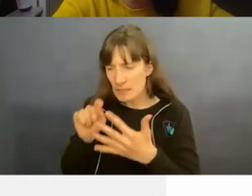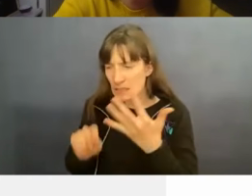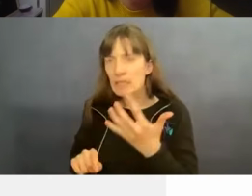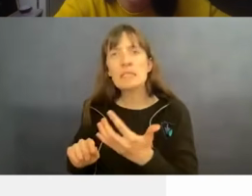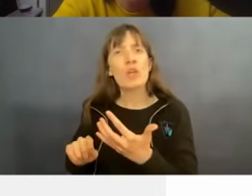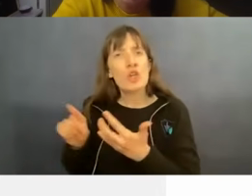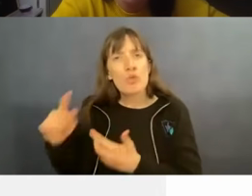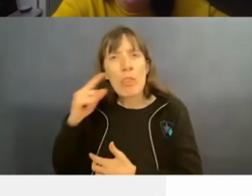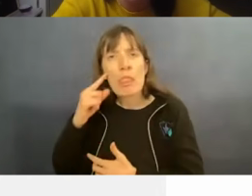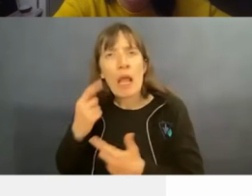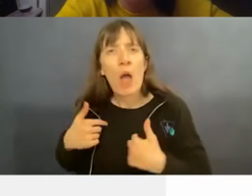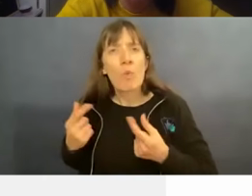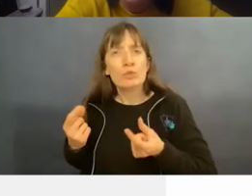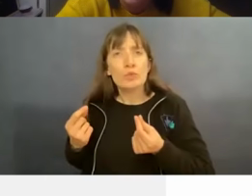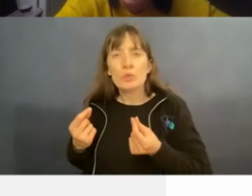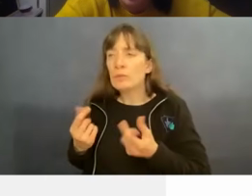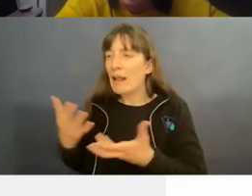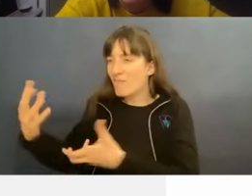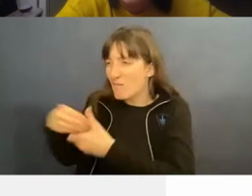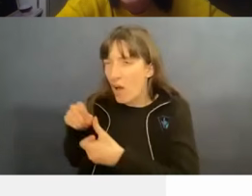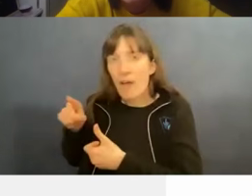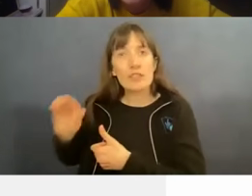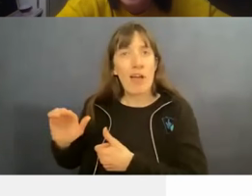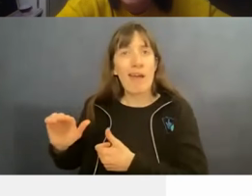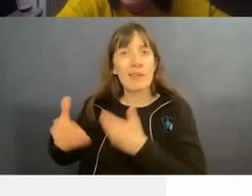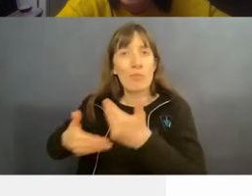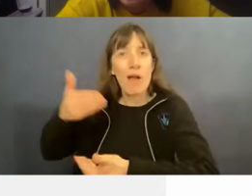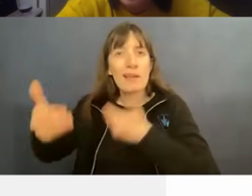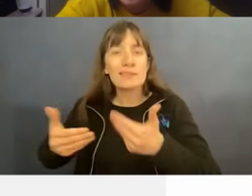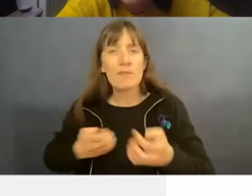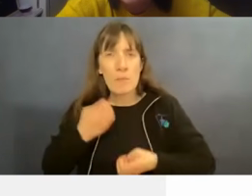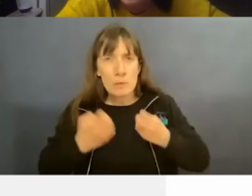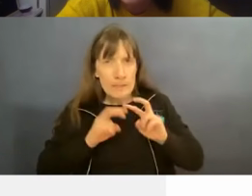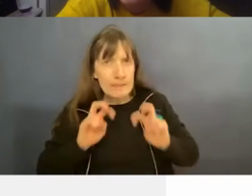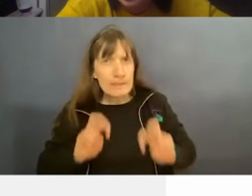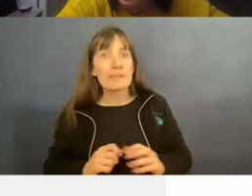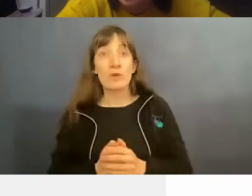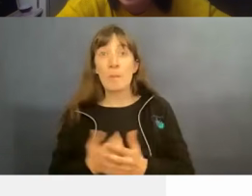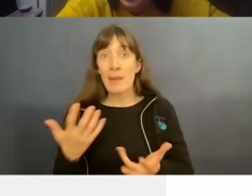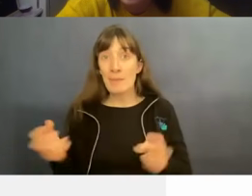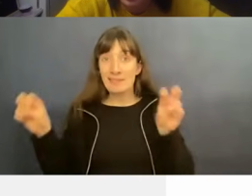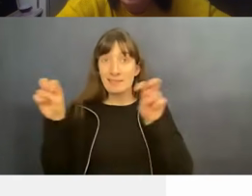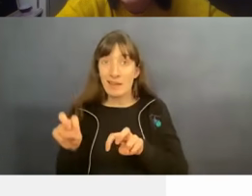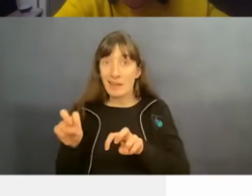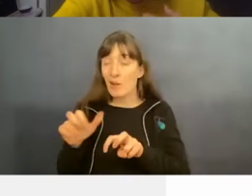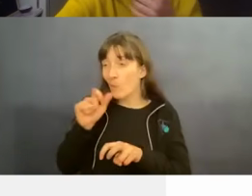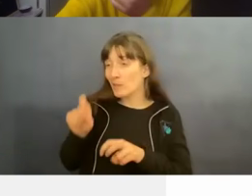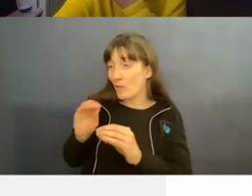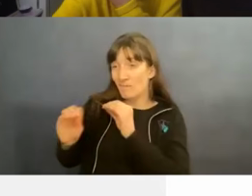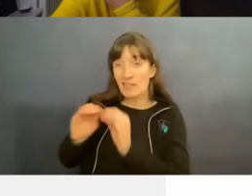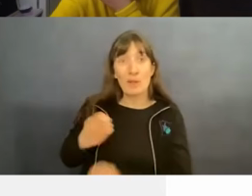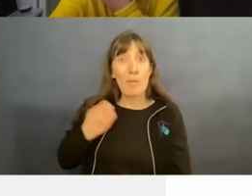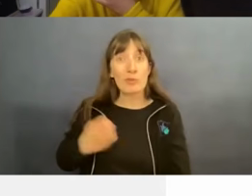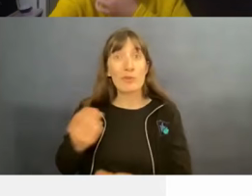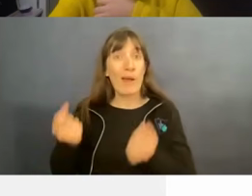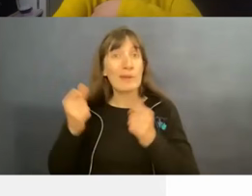kind of involving them in that process too. And maybe even sitting with them. So maybe they don't need to be fixed right away. Sometimes that's not